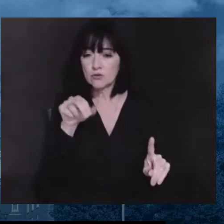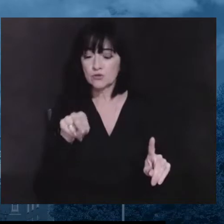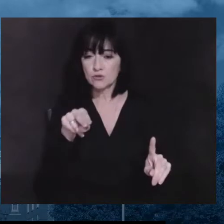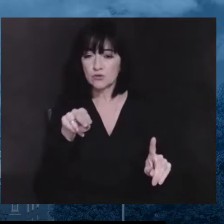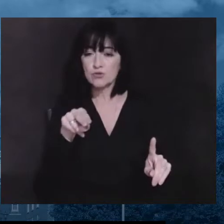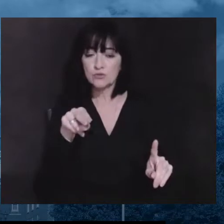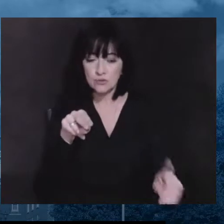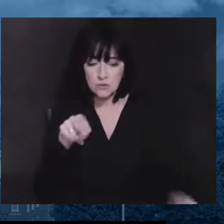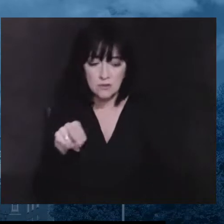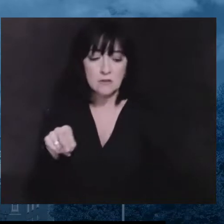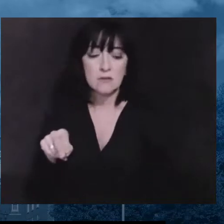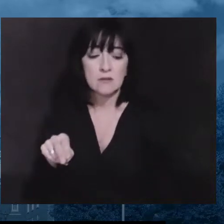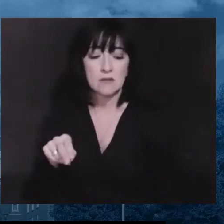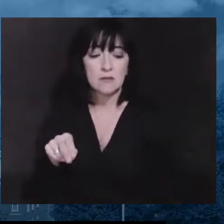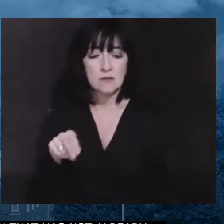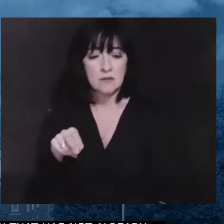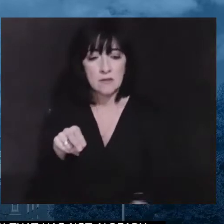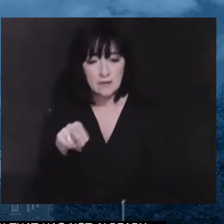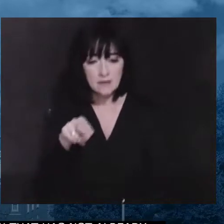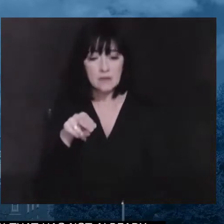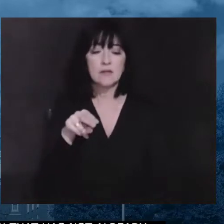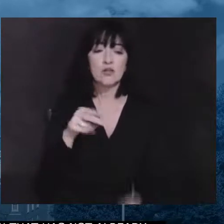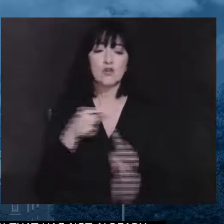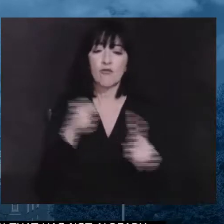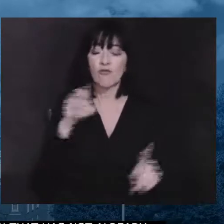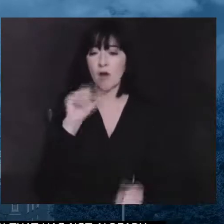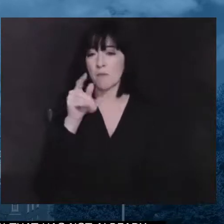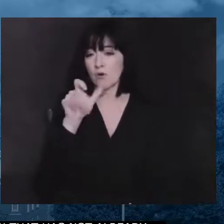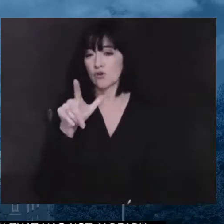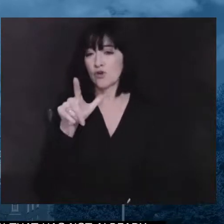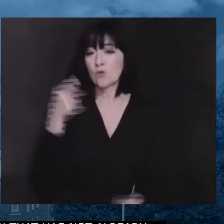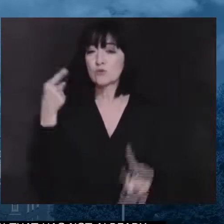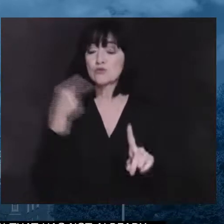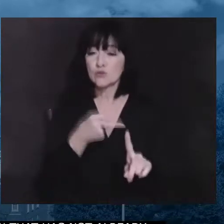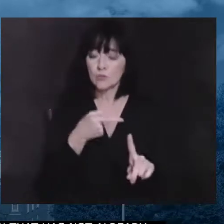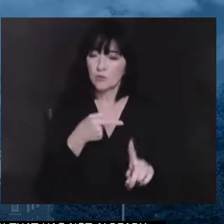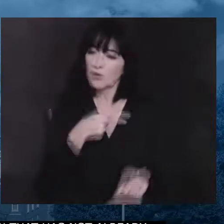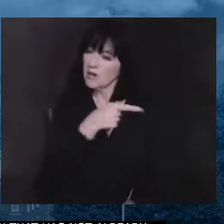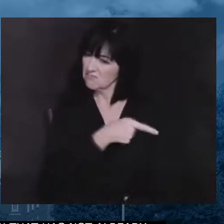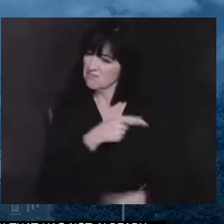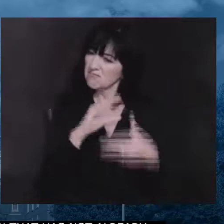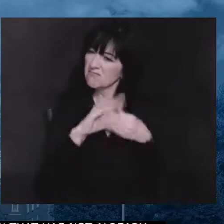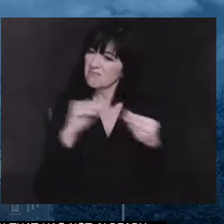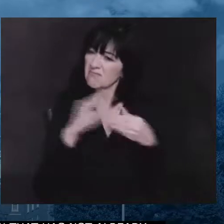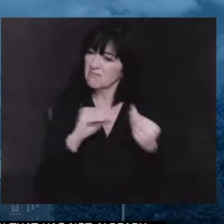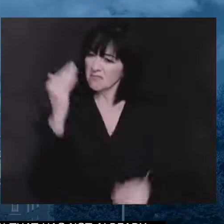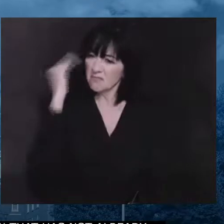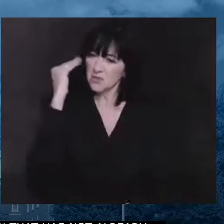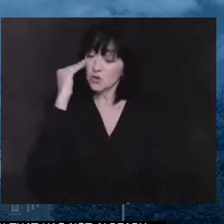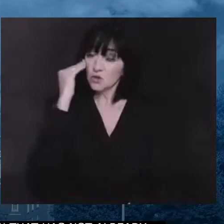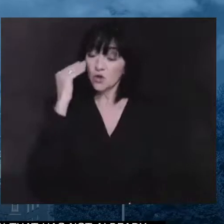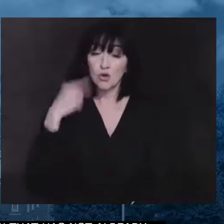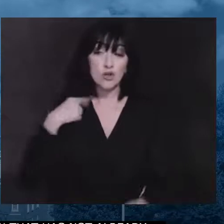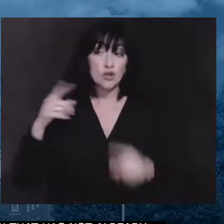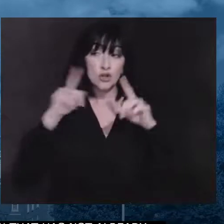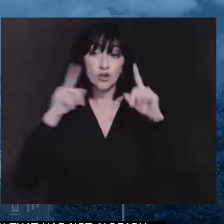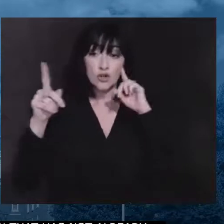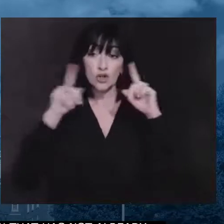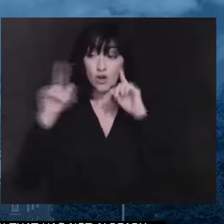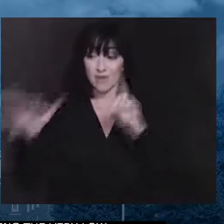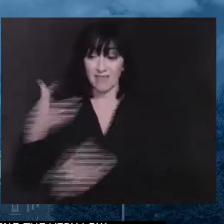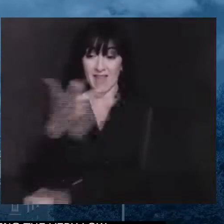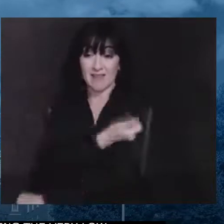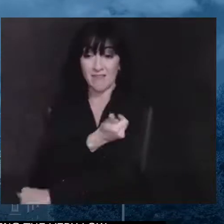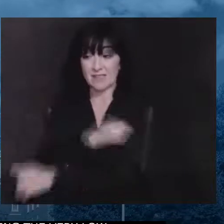Coastal Point. She asks, concerning the very low temperature at which the vaccine must be kept, will it be warmed to body temperature